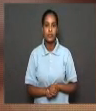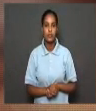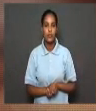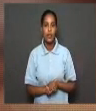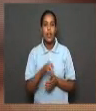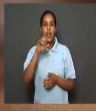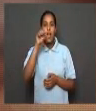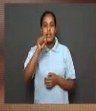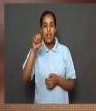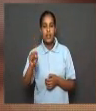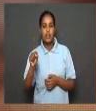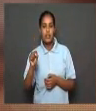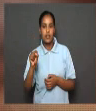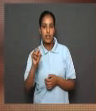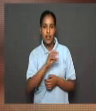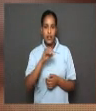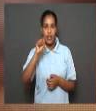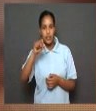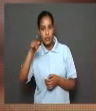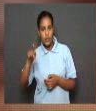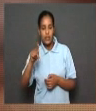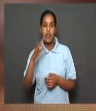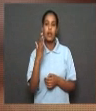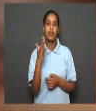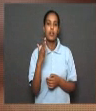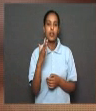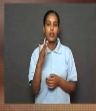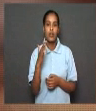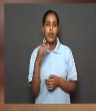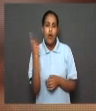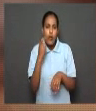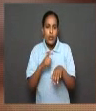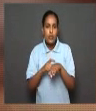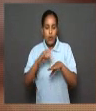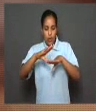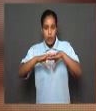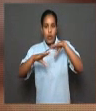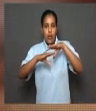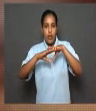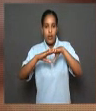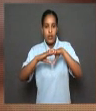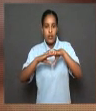The SS and SP types will always overlap